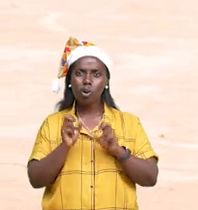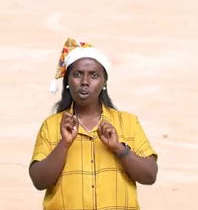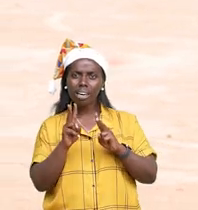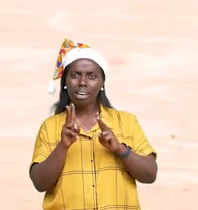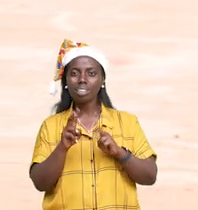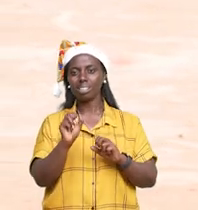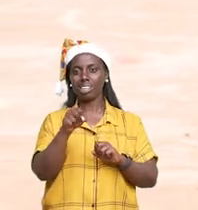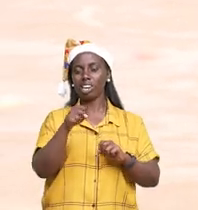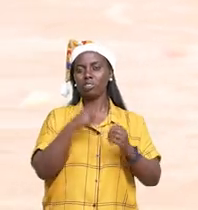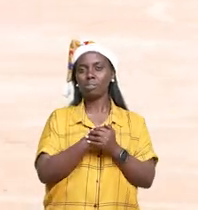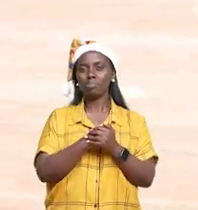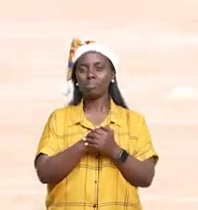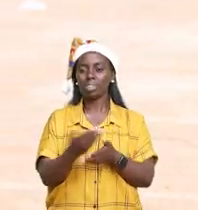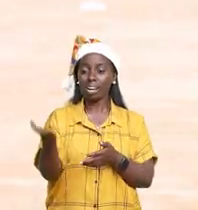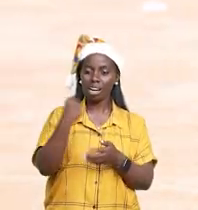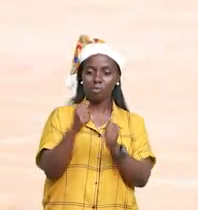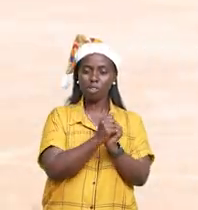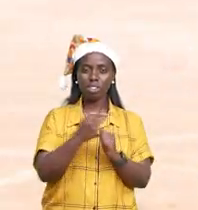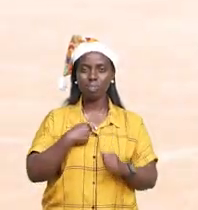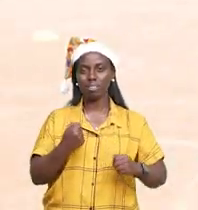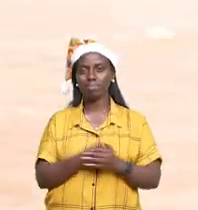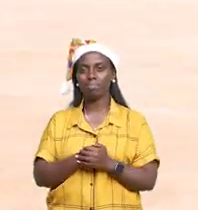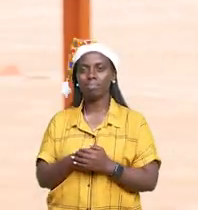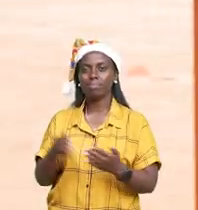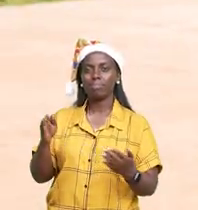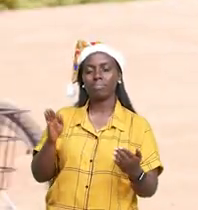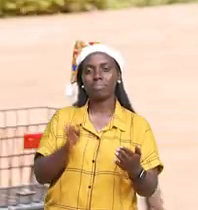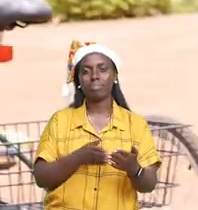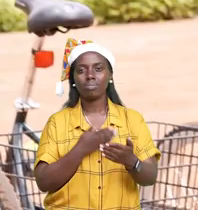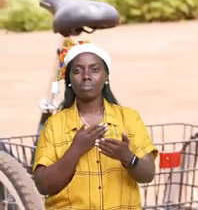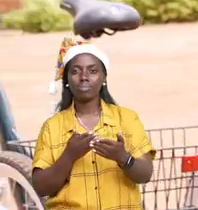okay? Yes. Come with me.